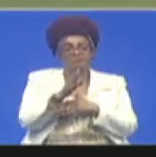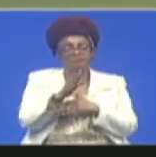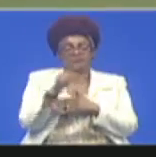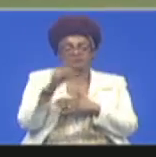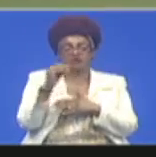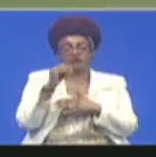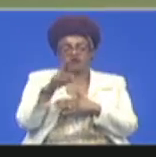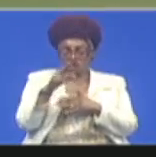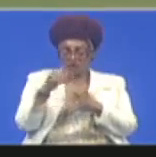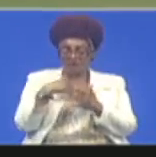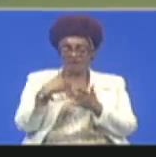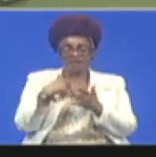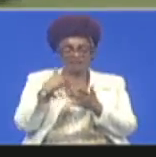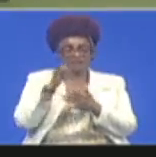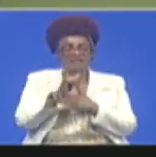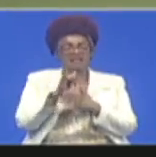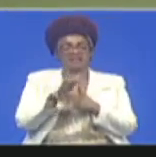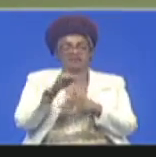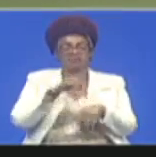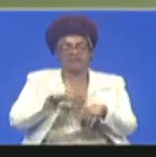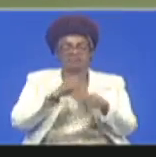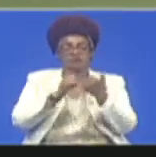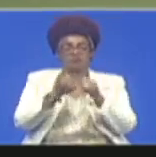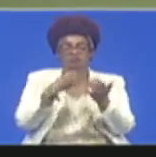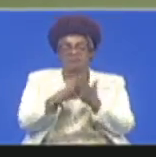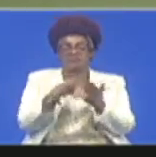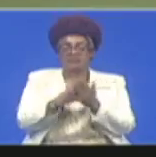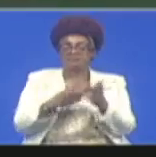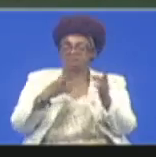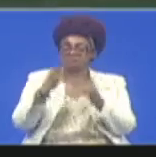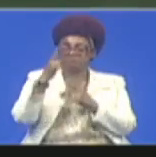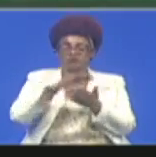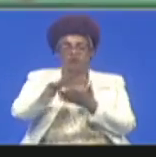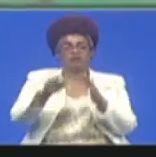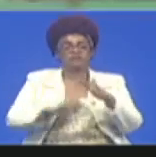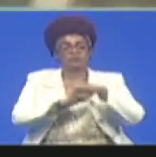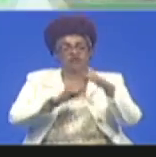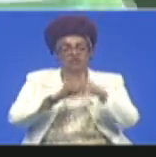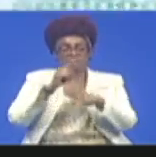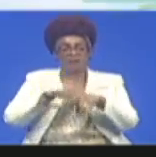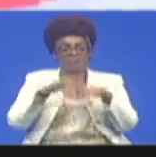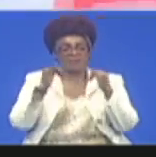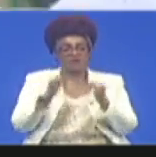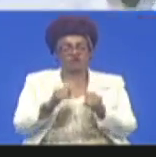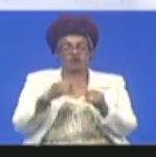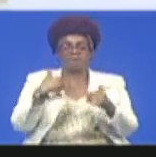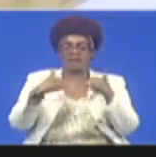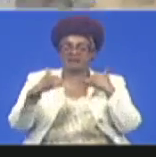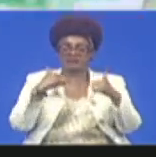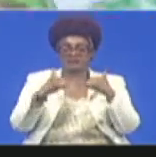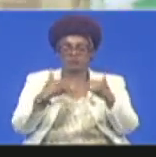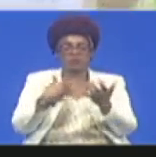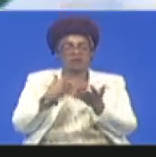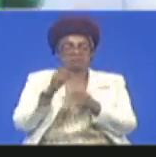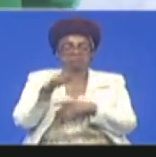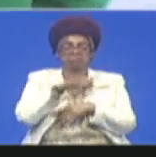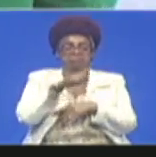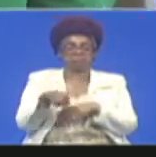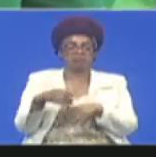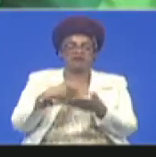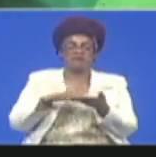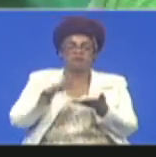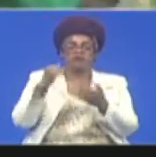rough since their main sponsor SportPesa terminated all sports sponsorship once the new betting and gaming rules were imposed, faced more challenges